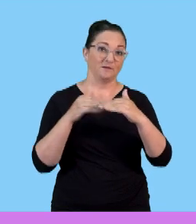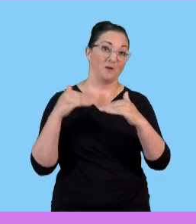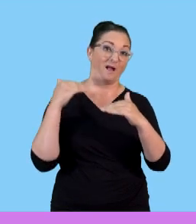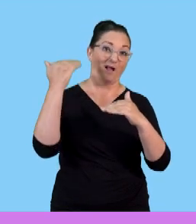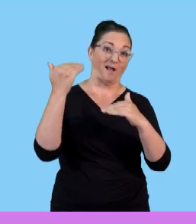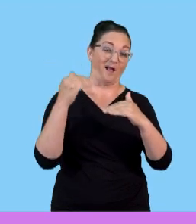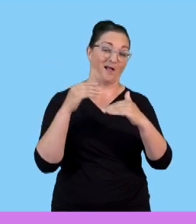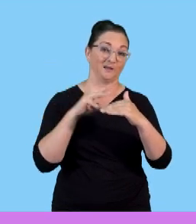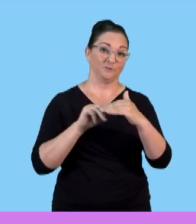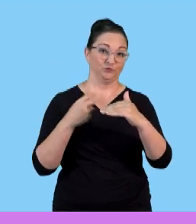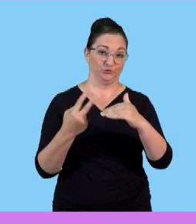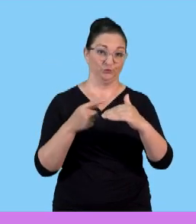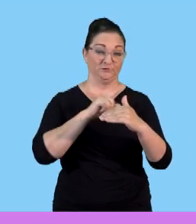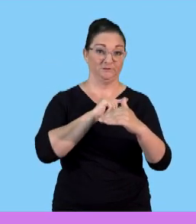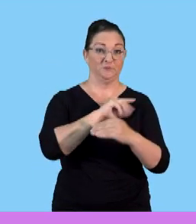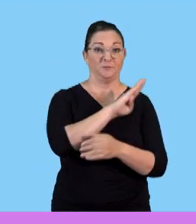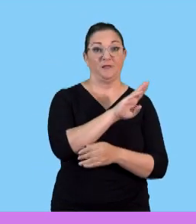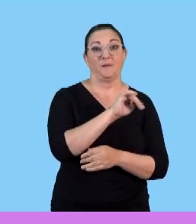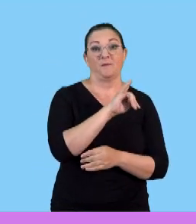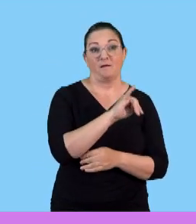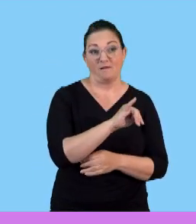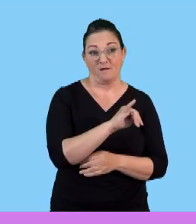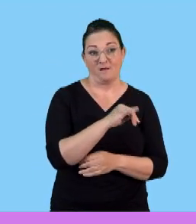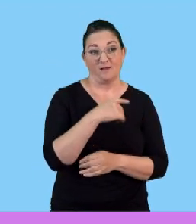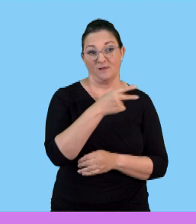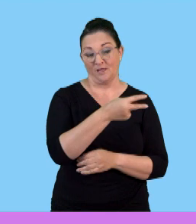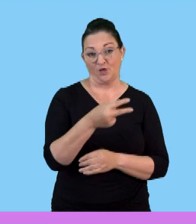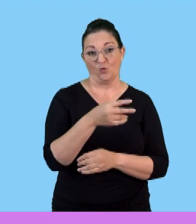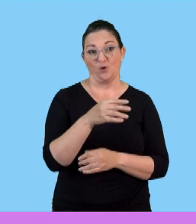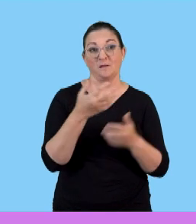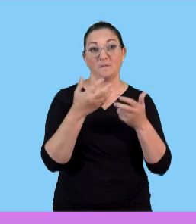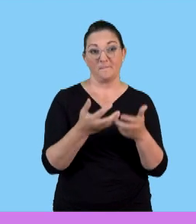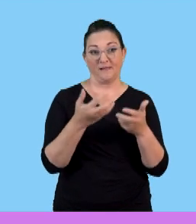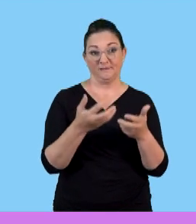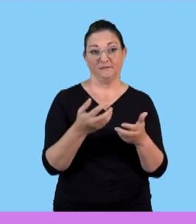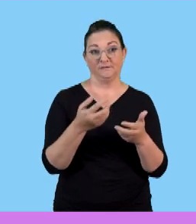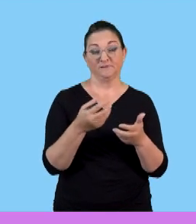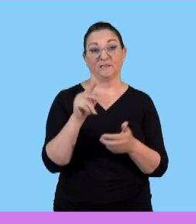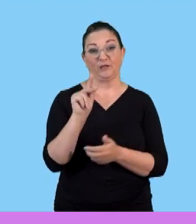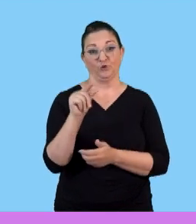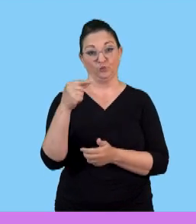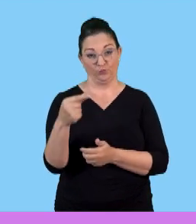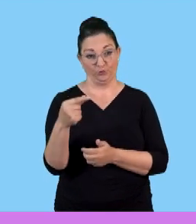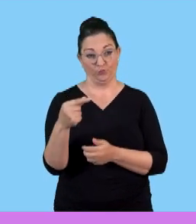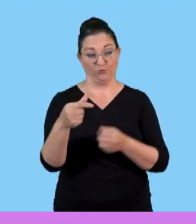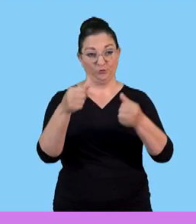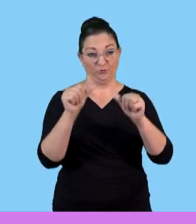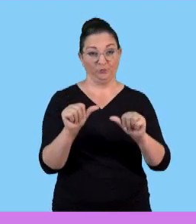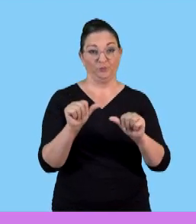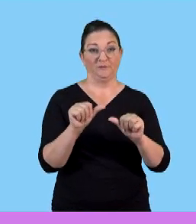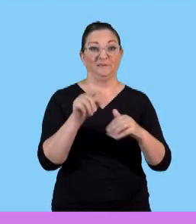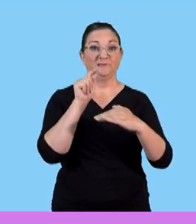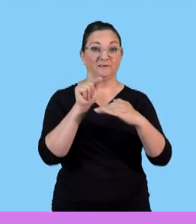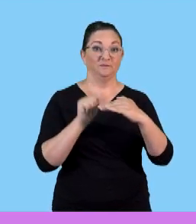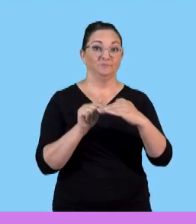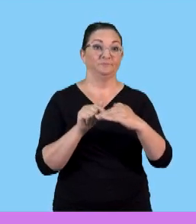say BMI equals to my mass, and that will be in kilogram,